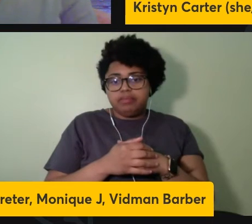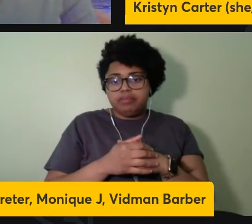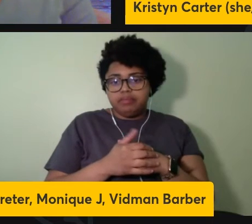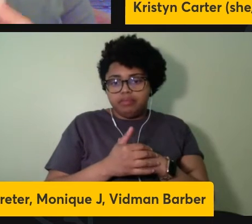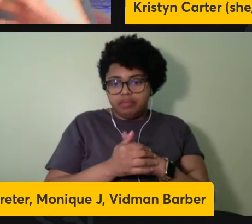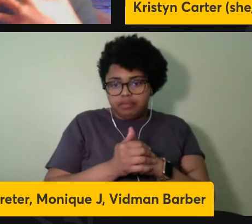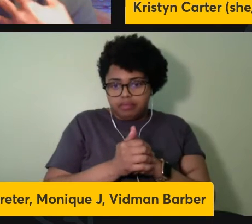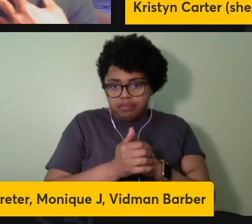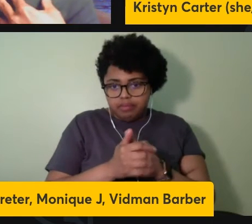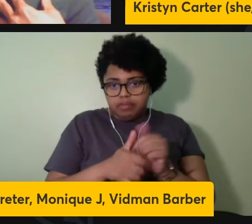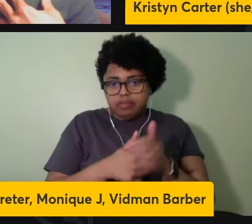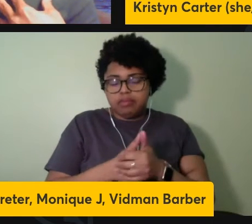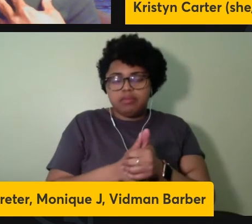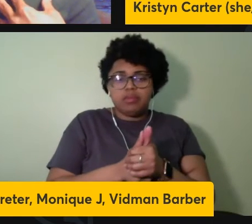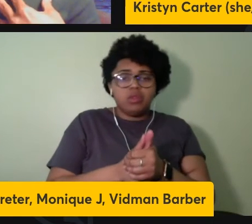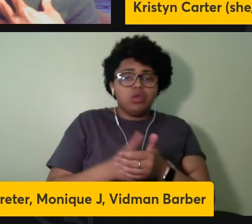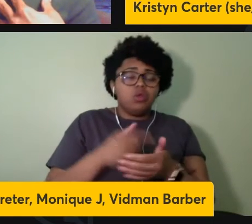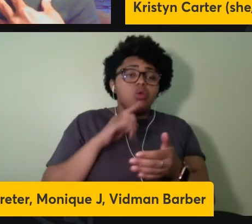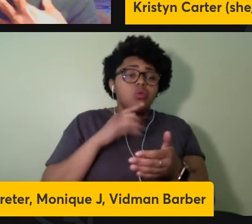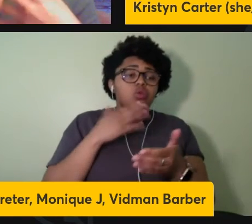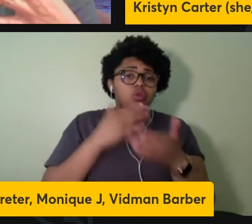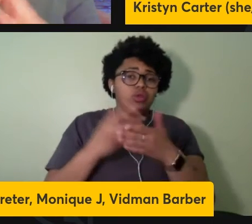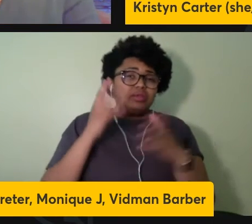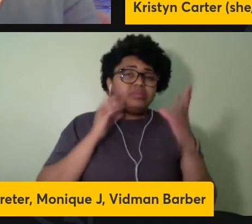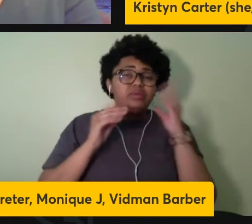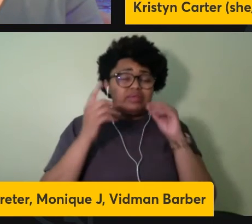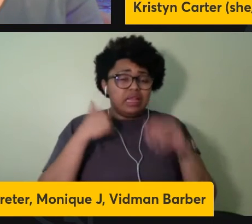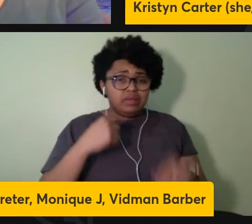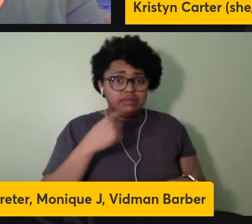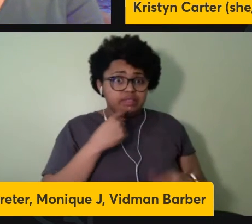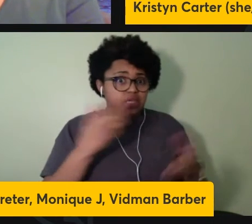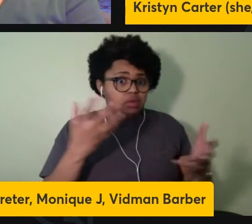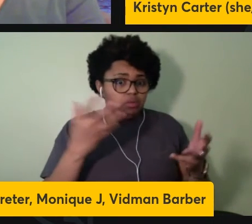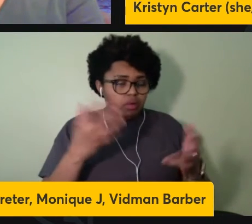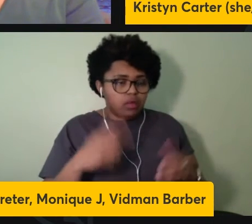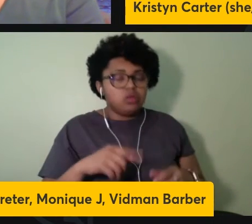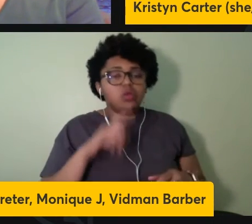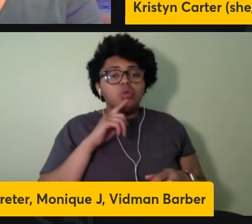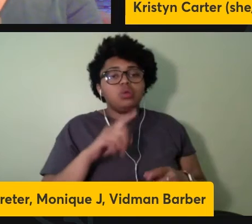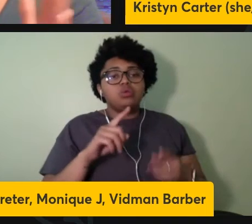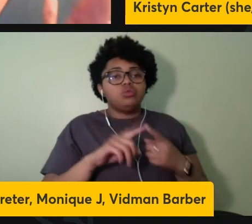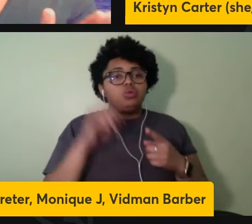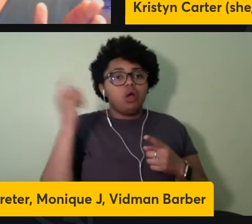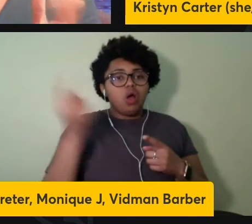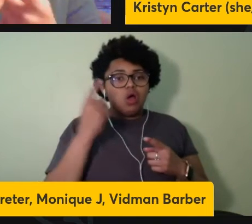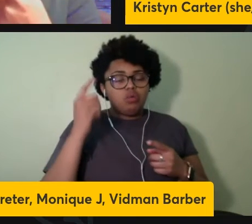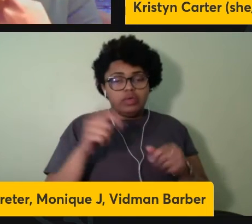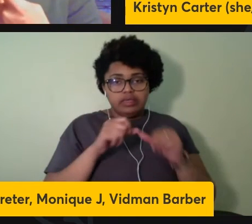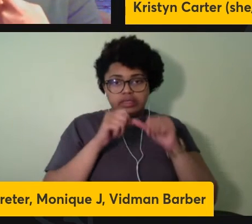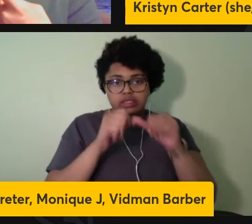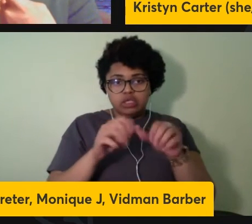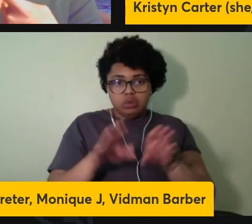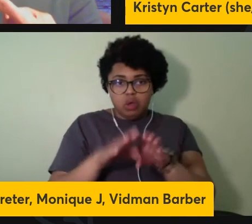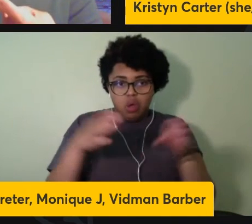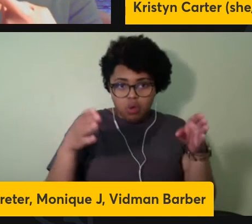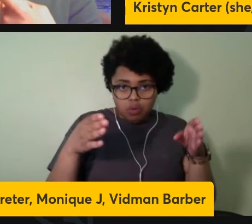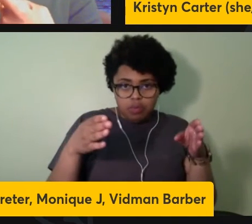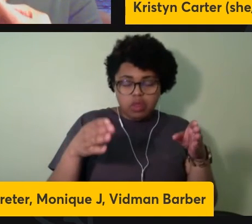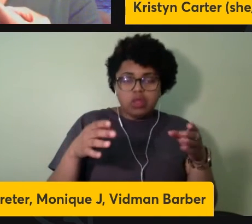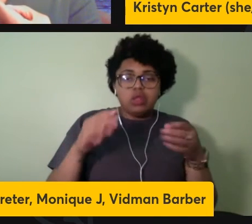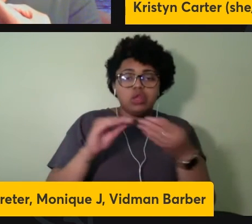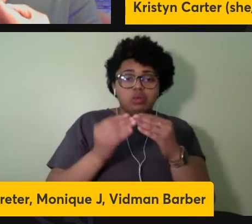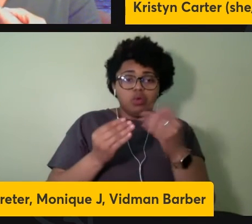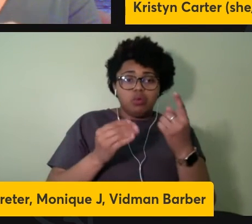Really good experience. And what I would say to that really is to always remain open, number one, to the